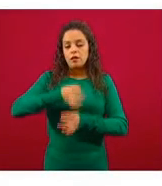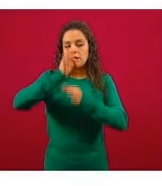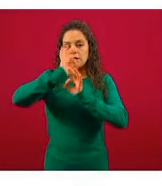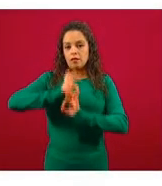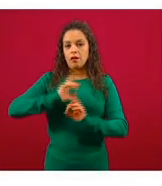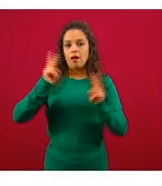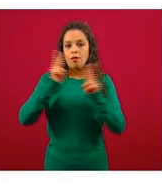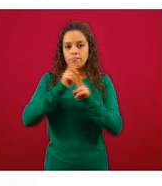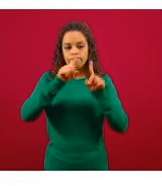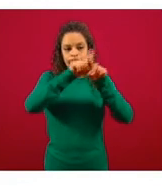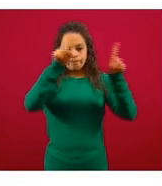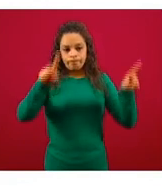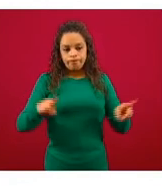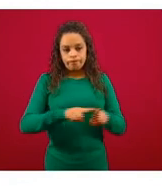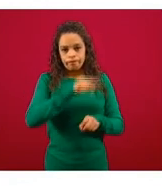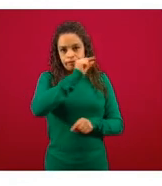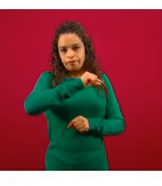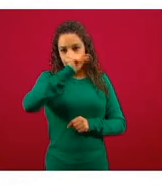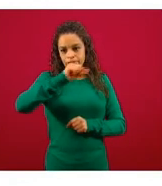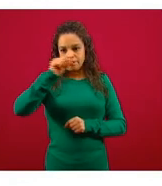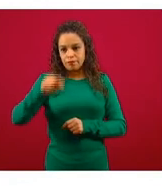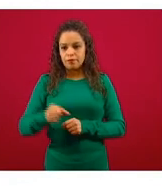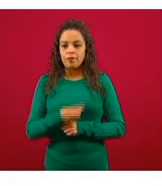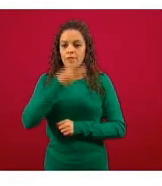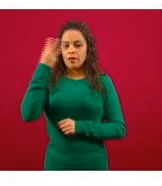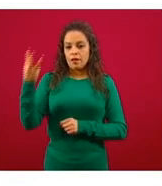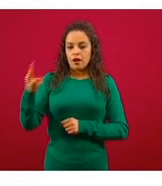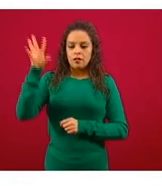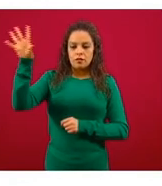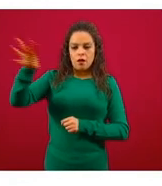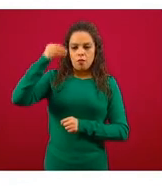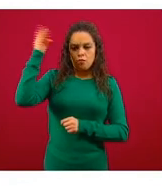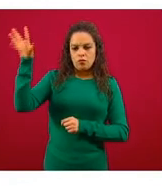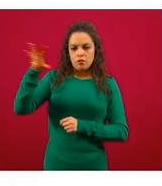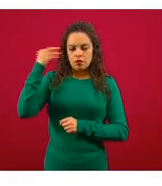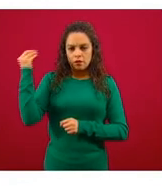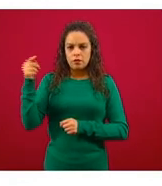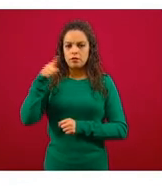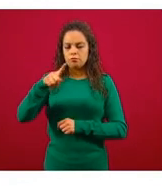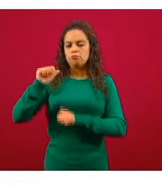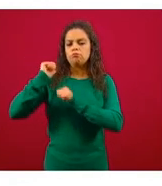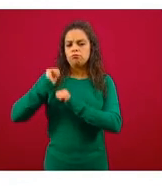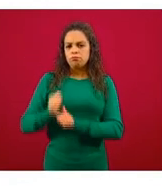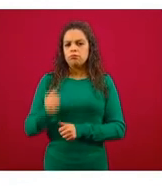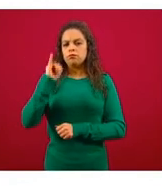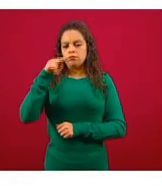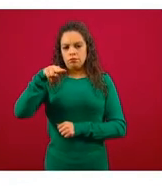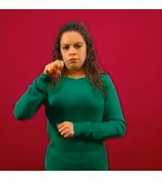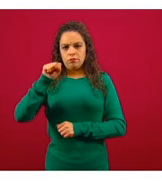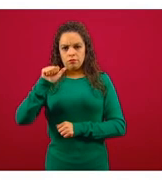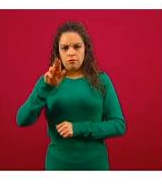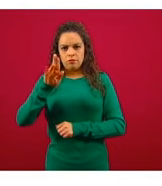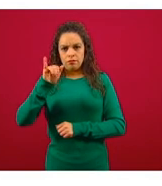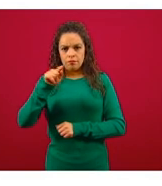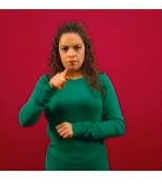for 60 monitors, 3 ambulances, and 8 ventilators. And Insabi